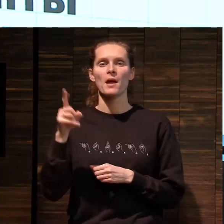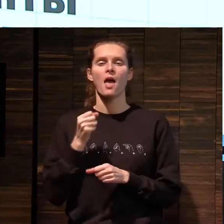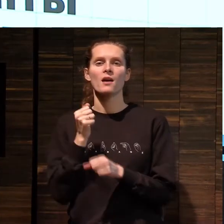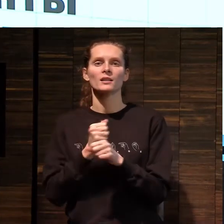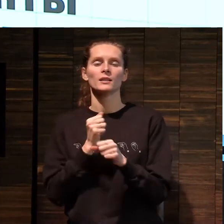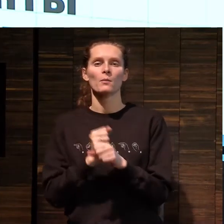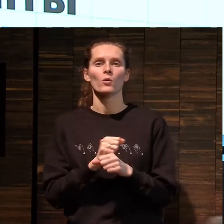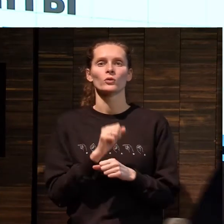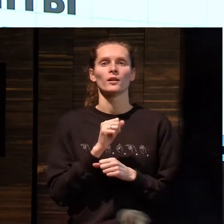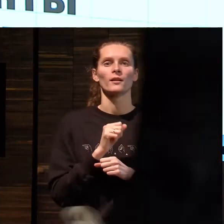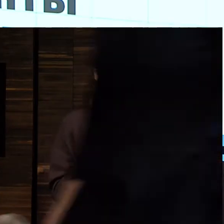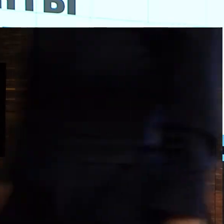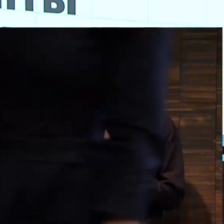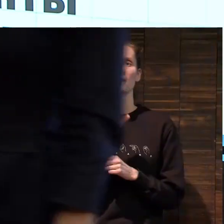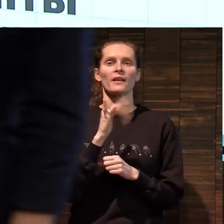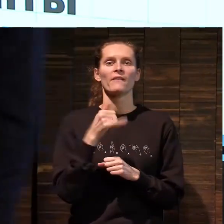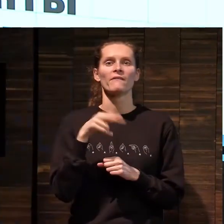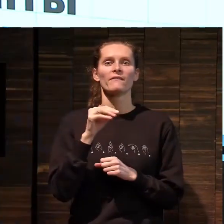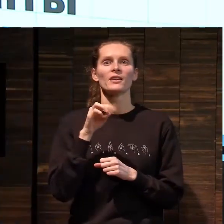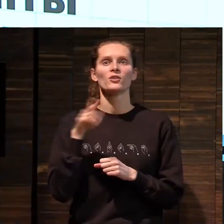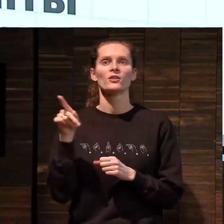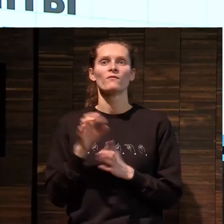that has developed a widget